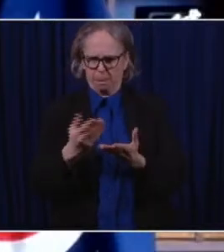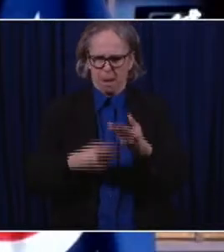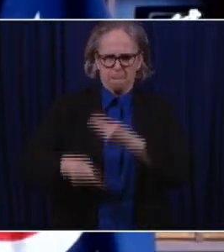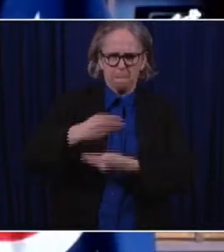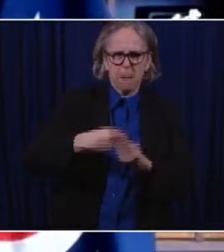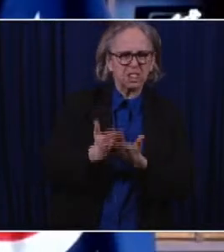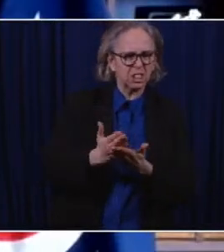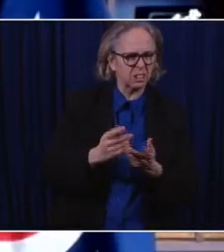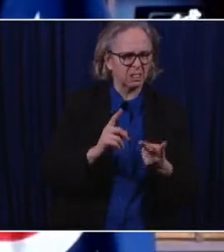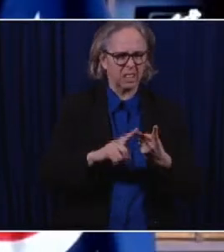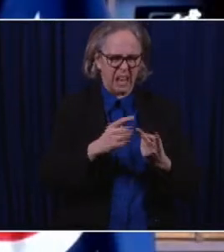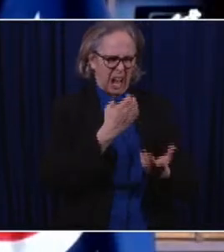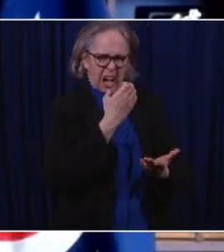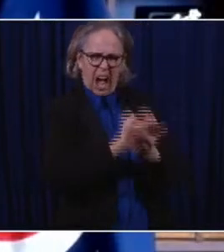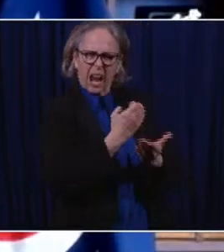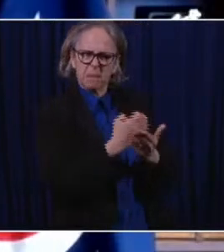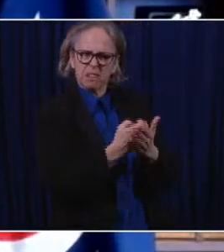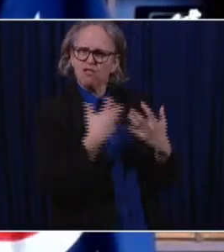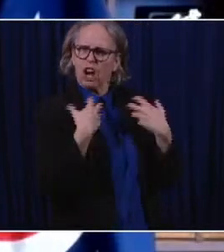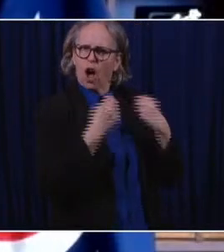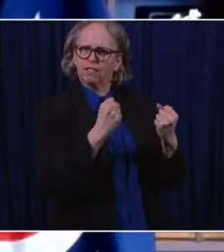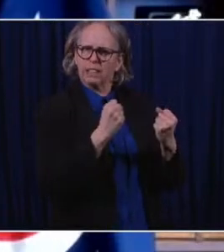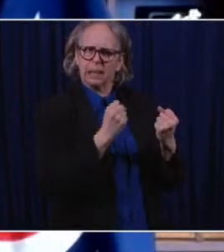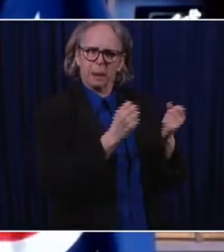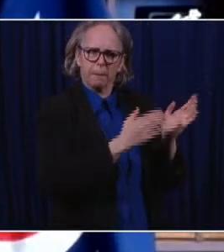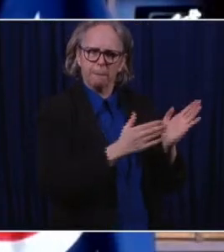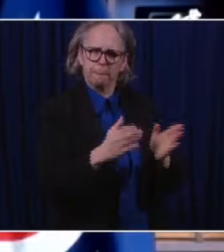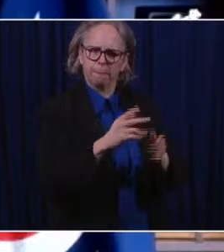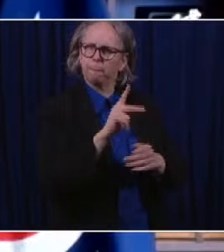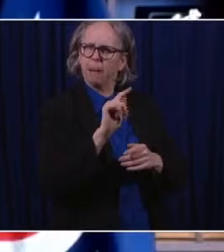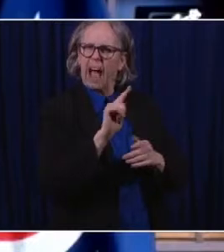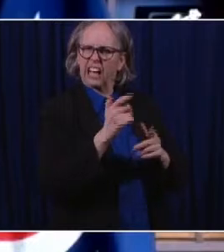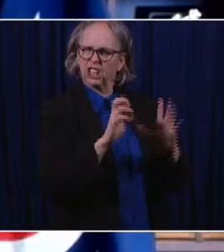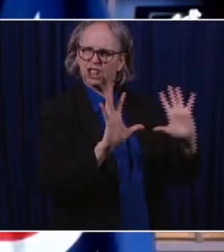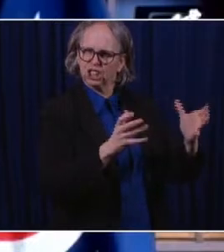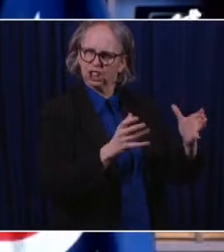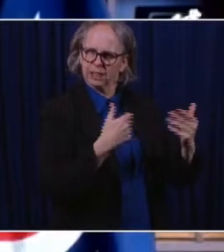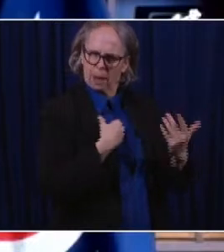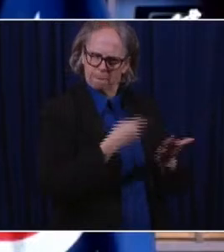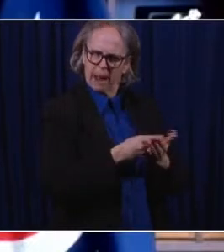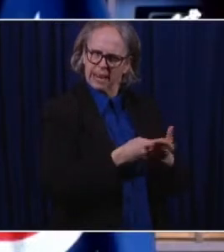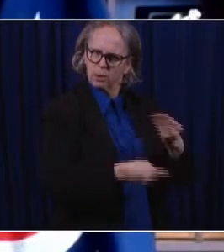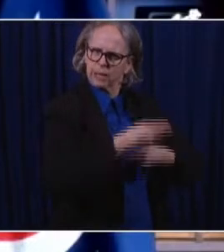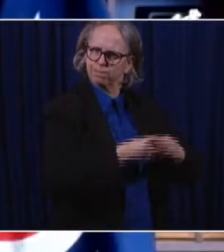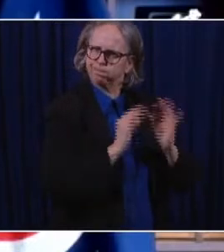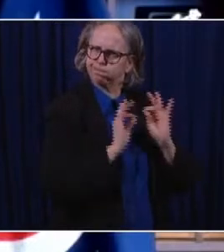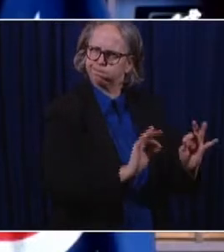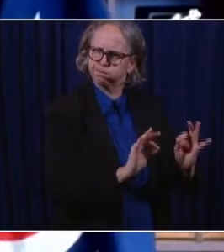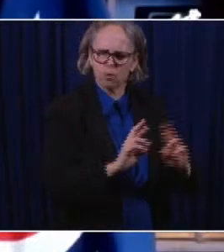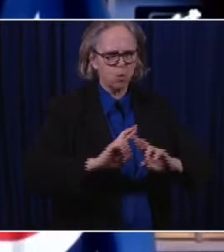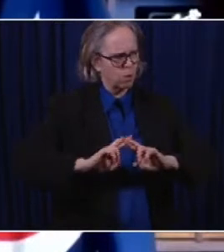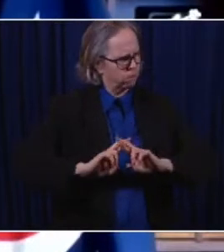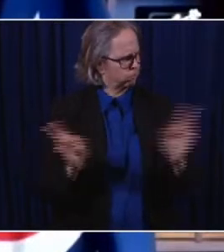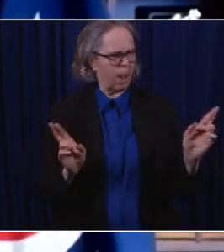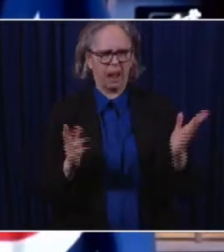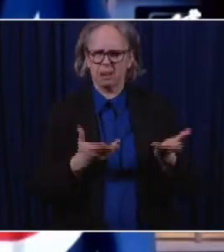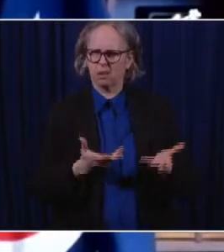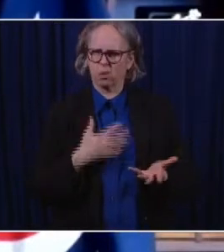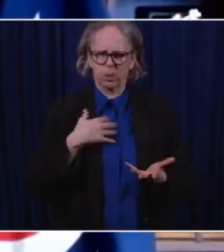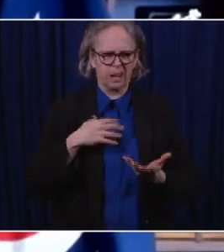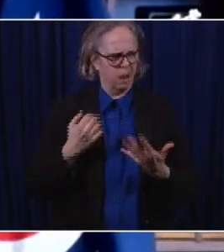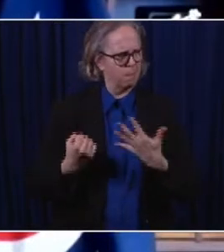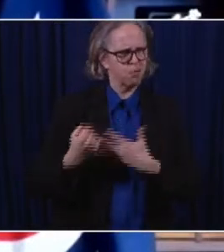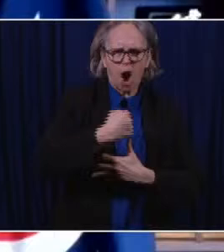week and the education plan in the budget is a plan to prioritize